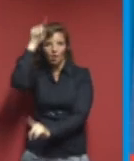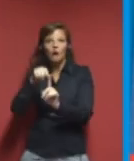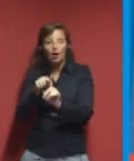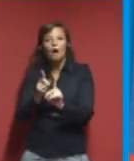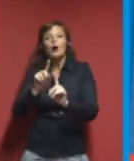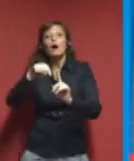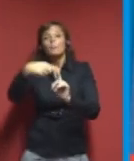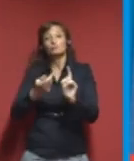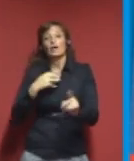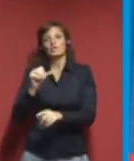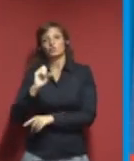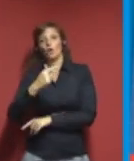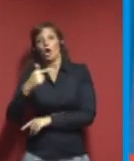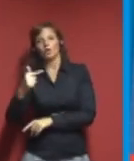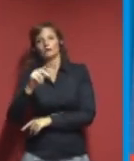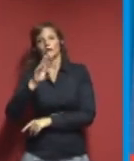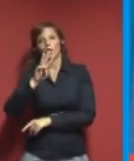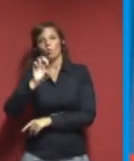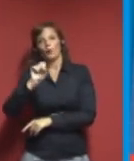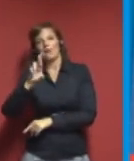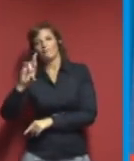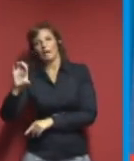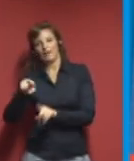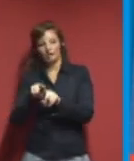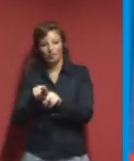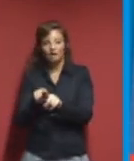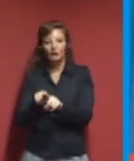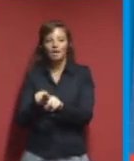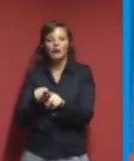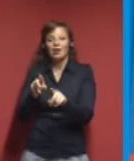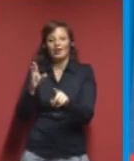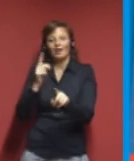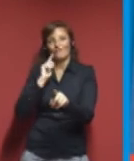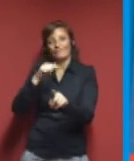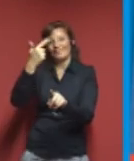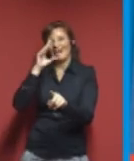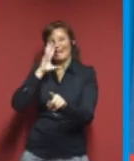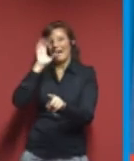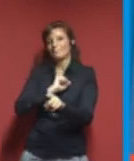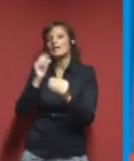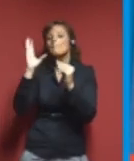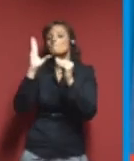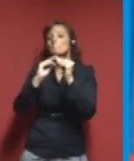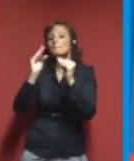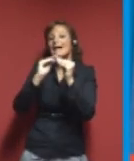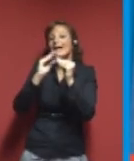me takes home what making's about. And he shows you that you really don't need all this technology to